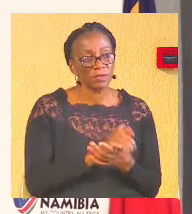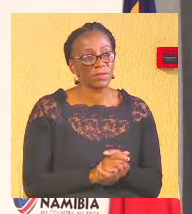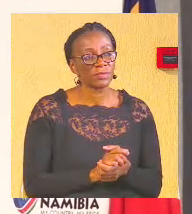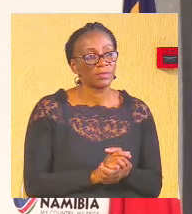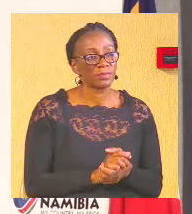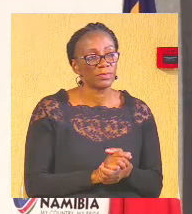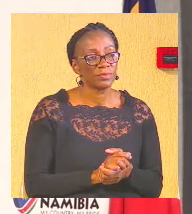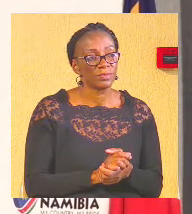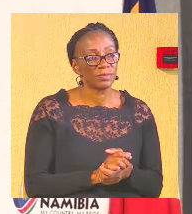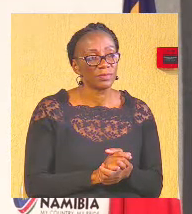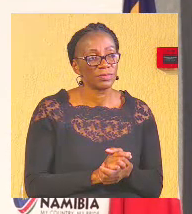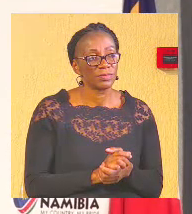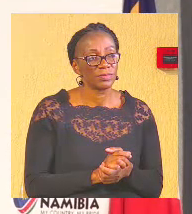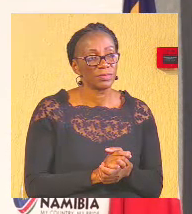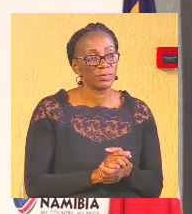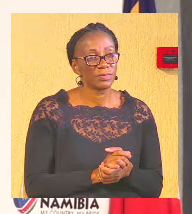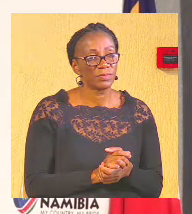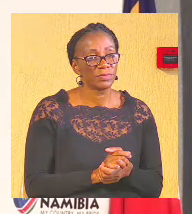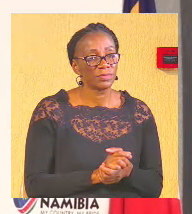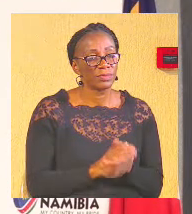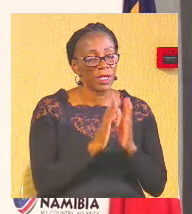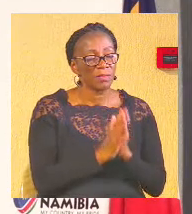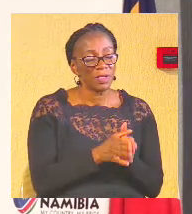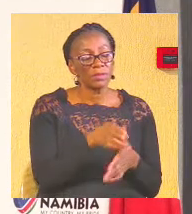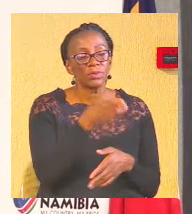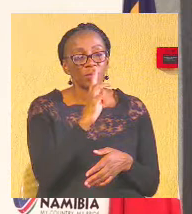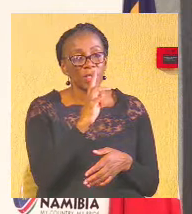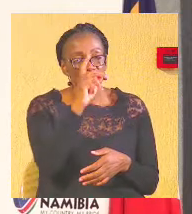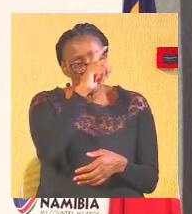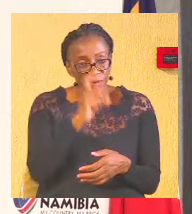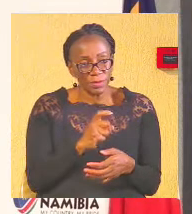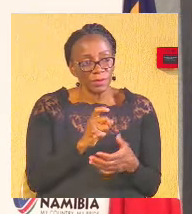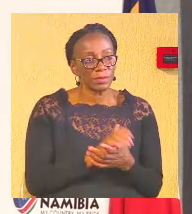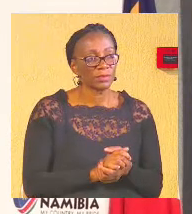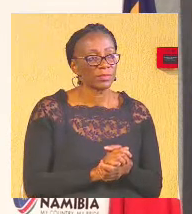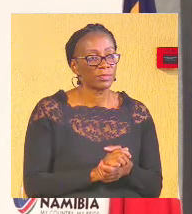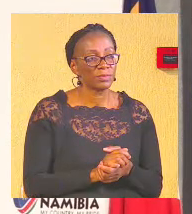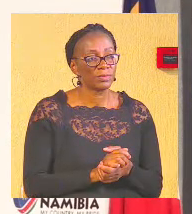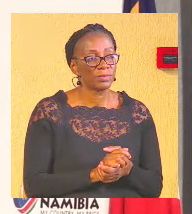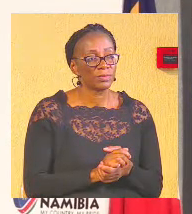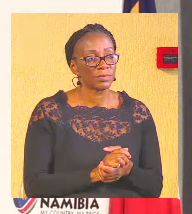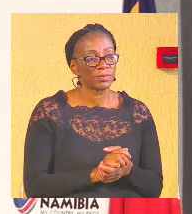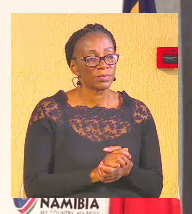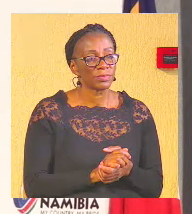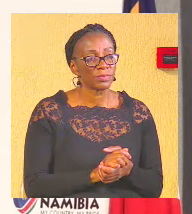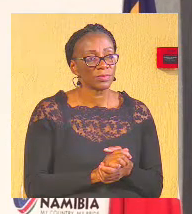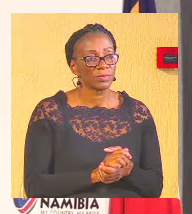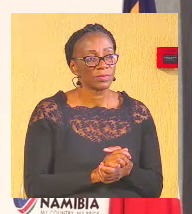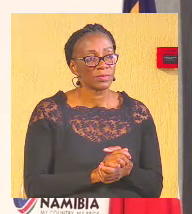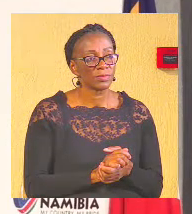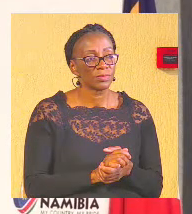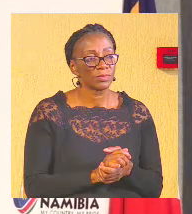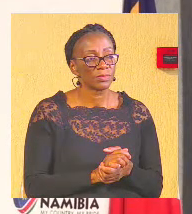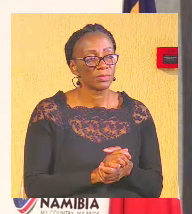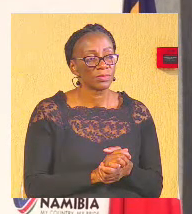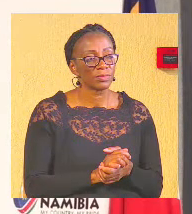right. To our panelists, may we please attend to the question? Yeah, I'll take the first two. And Tom will